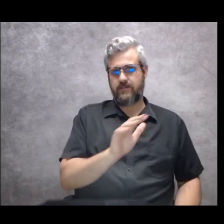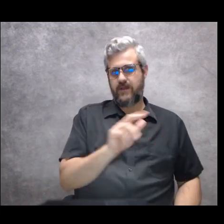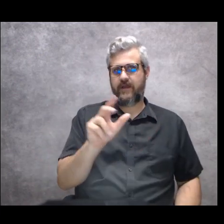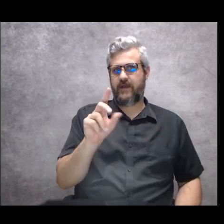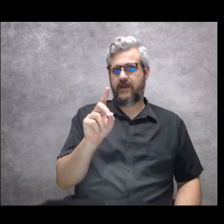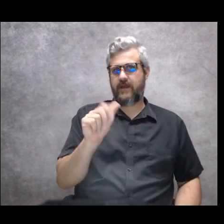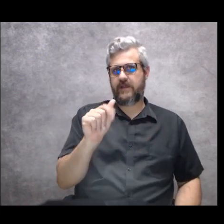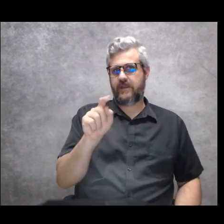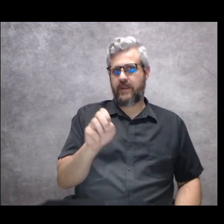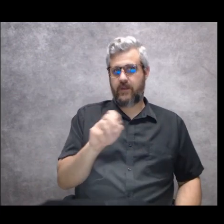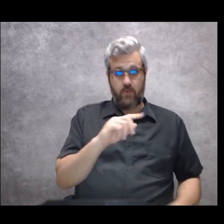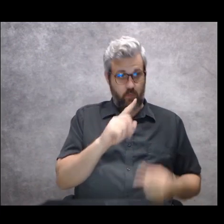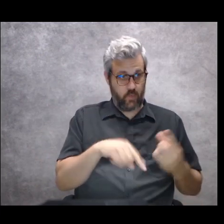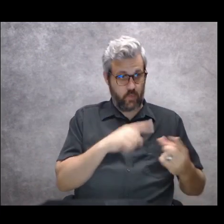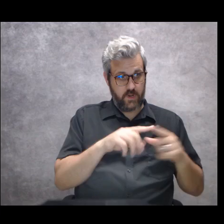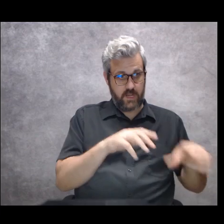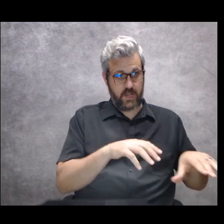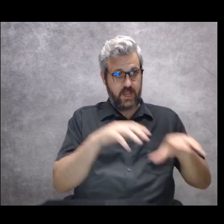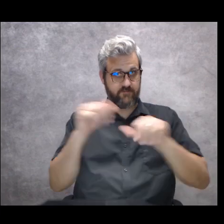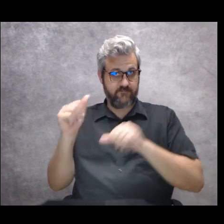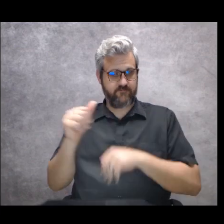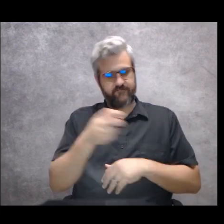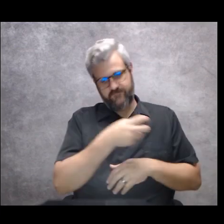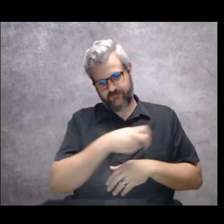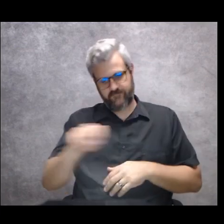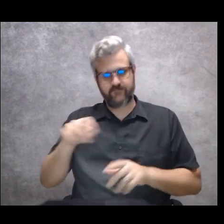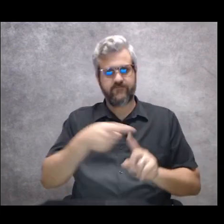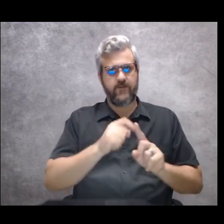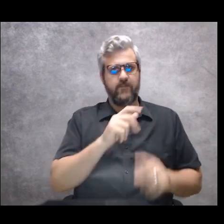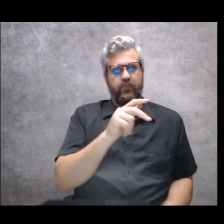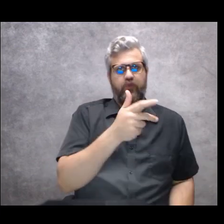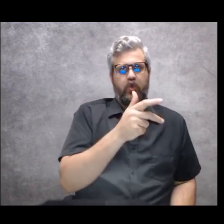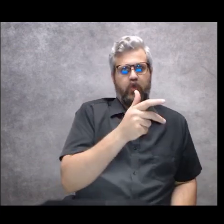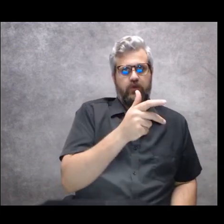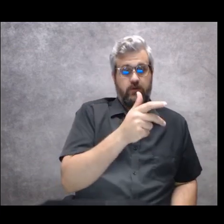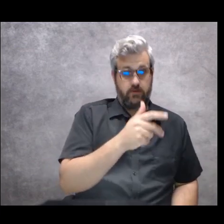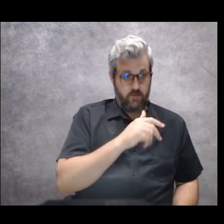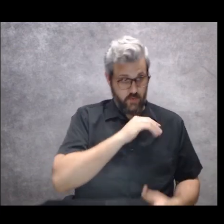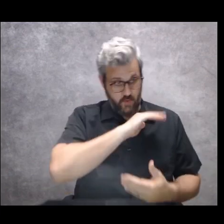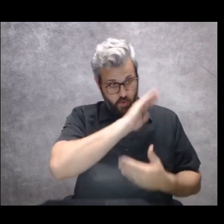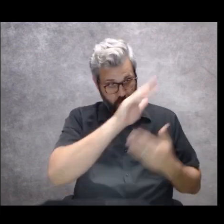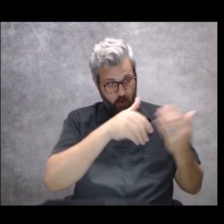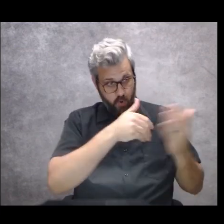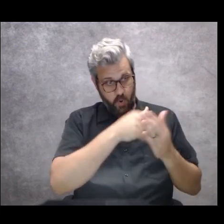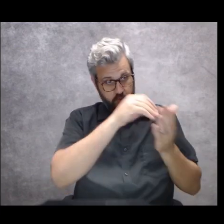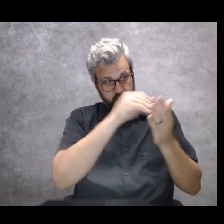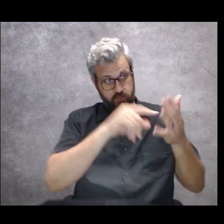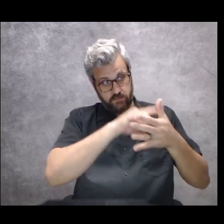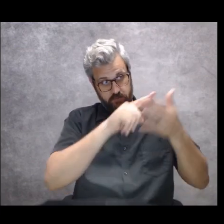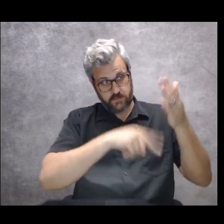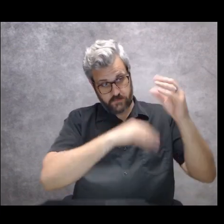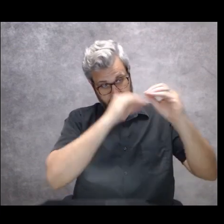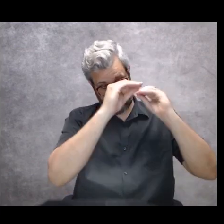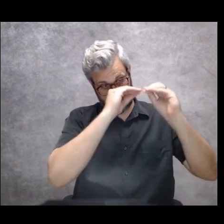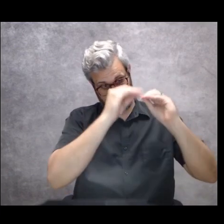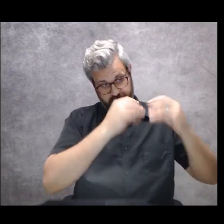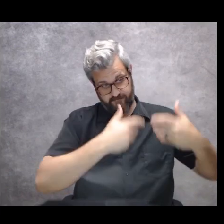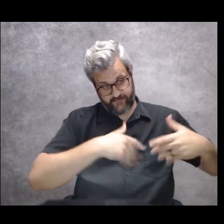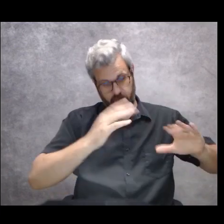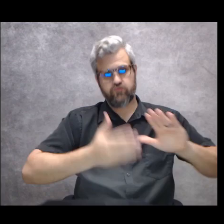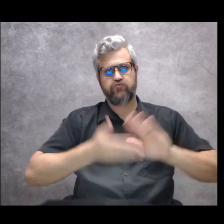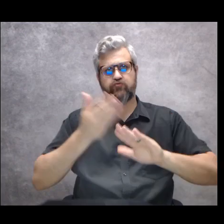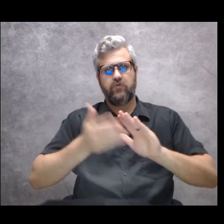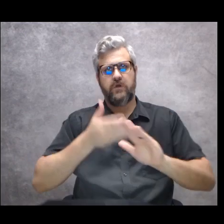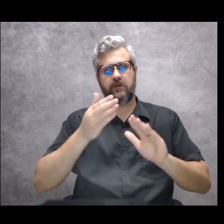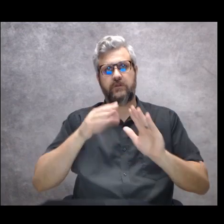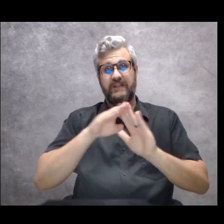3rd grade. When all students on the list have been corrected, generate the list again to ensure